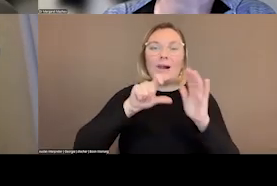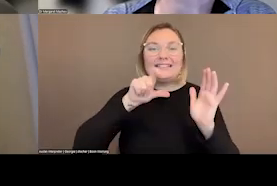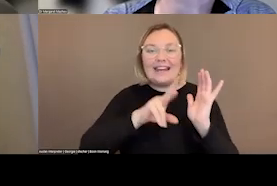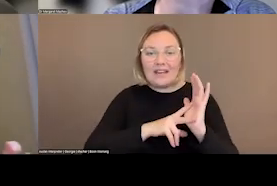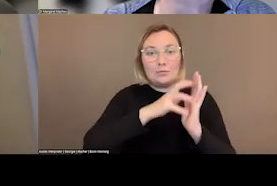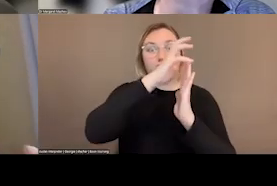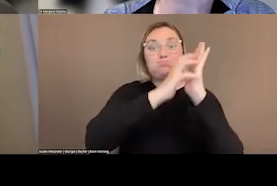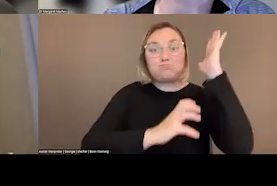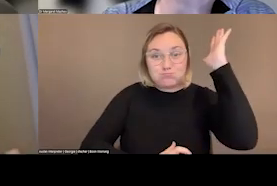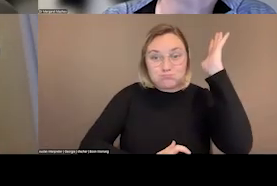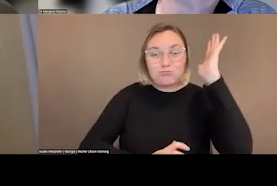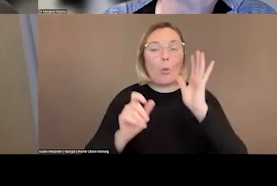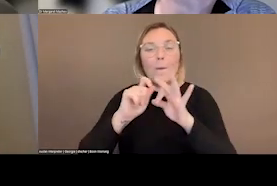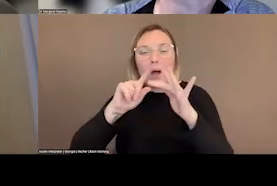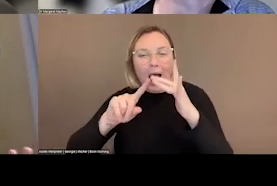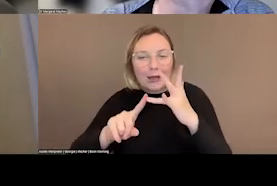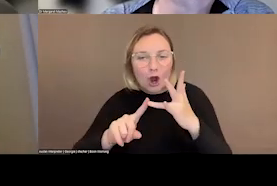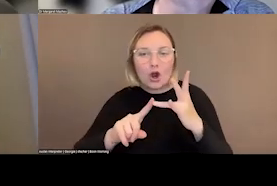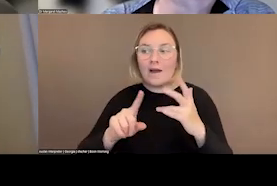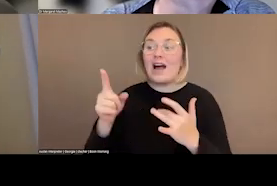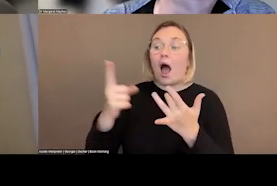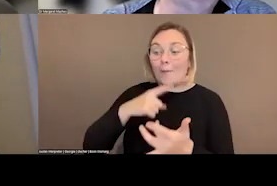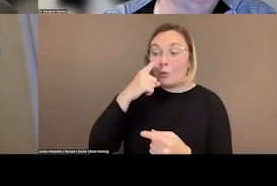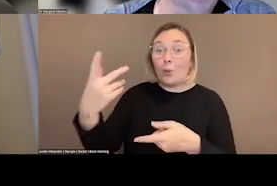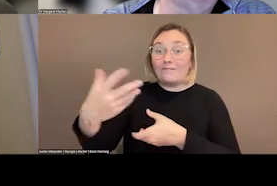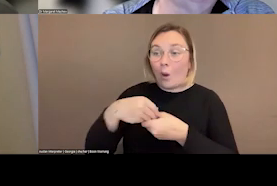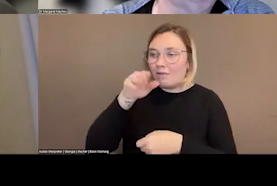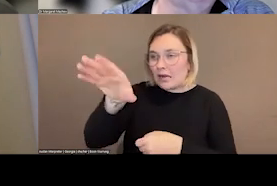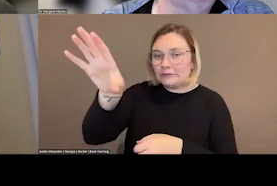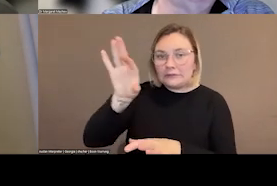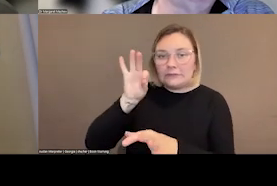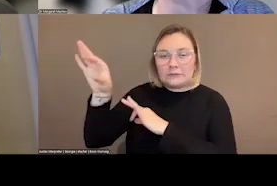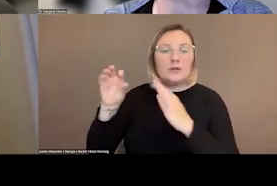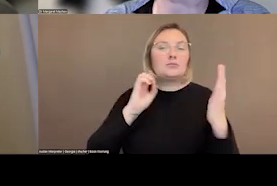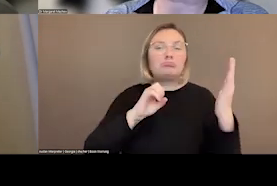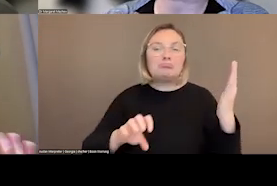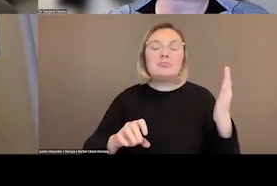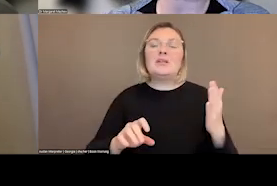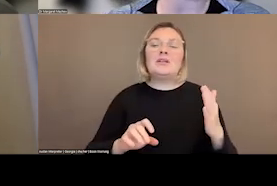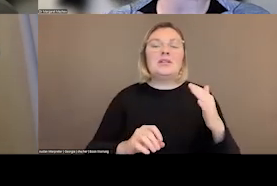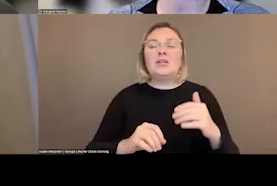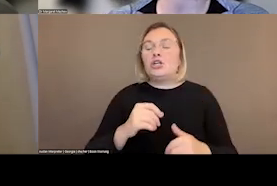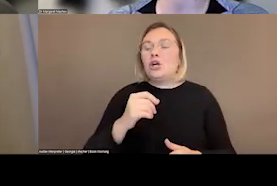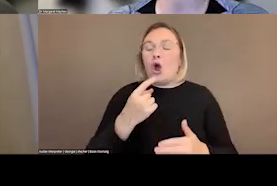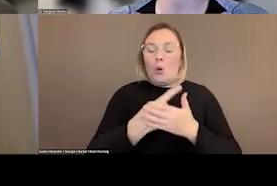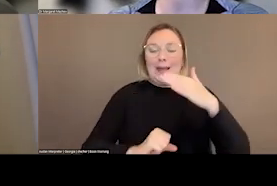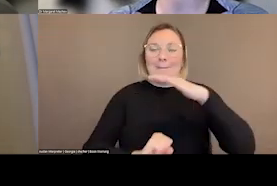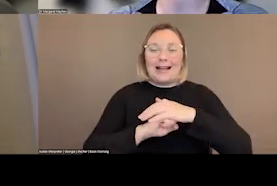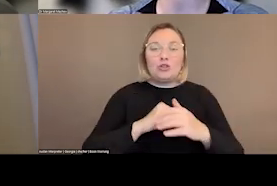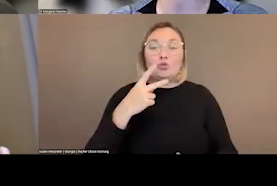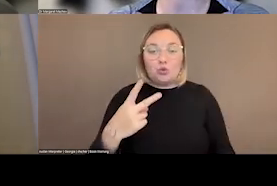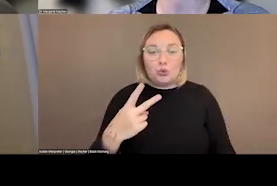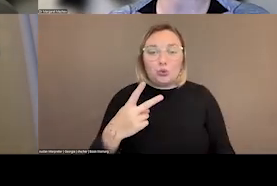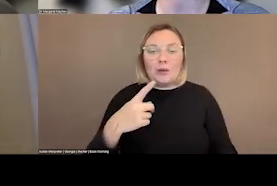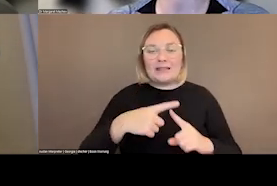and you can have the bios or CVs of other people who are involved. Again, we want it no longer than 2 A4 pages. So